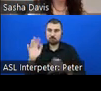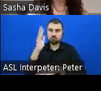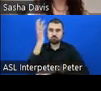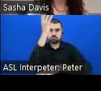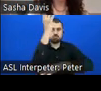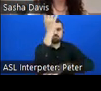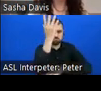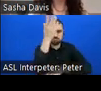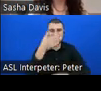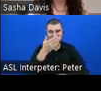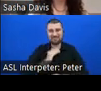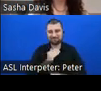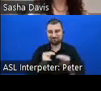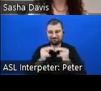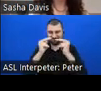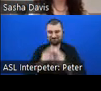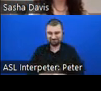our building.